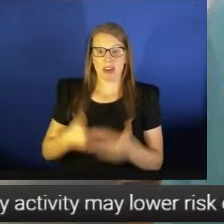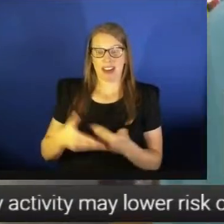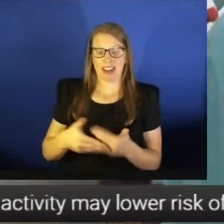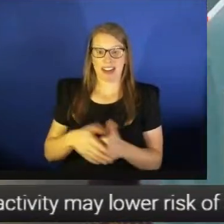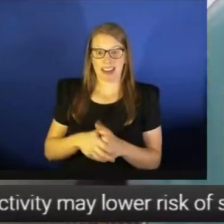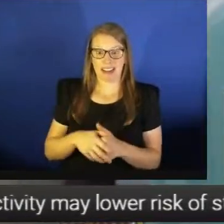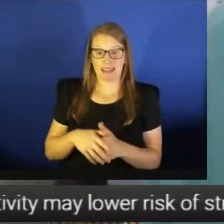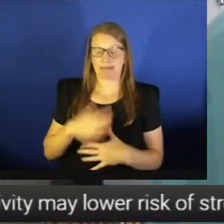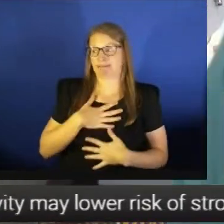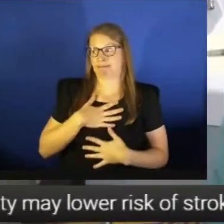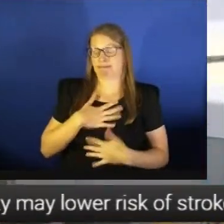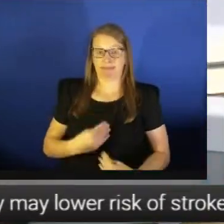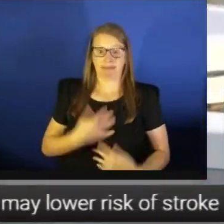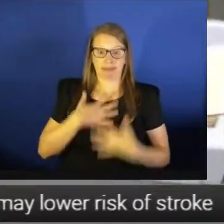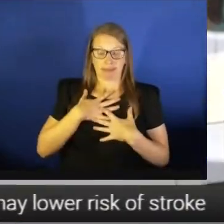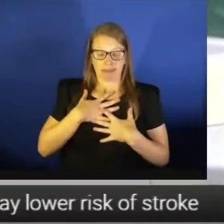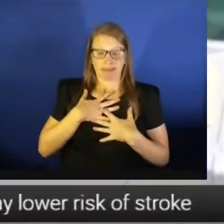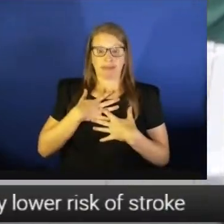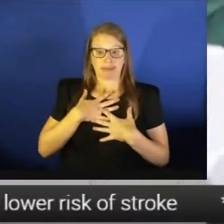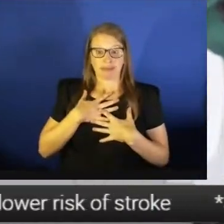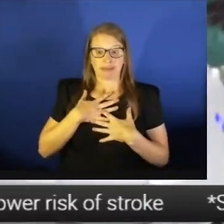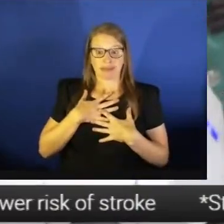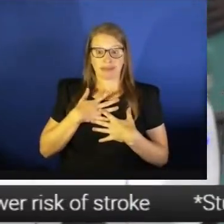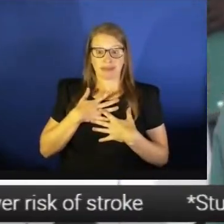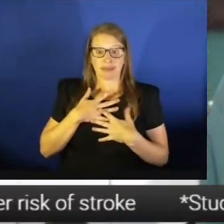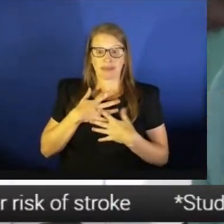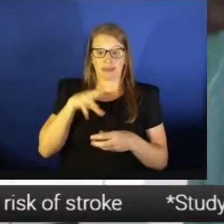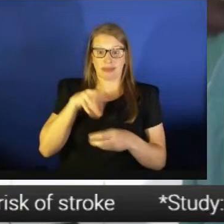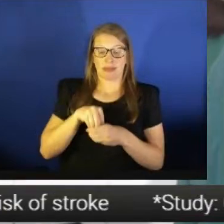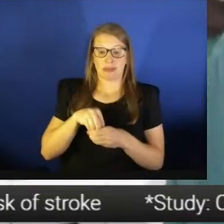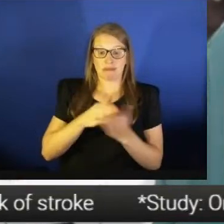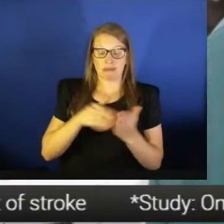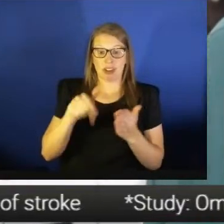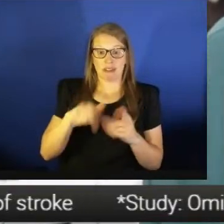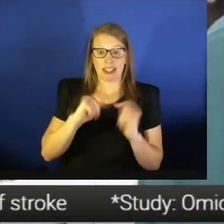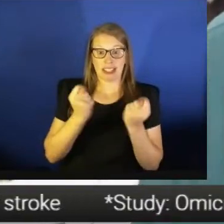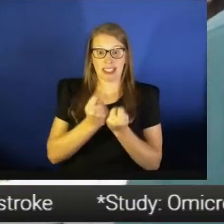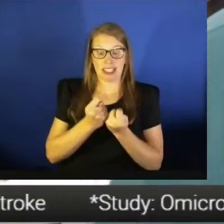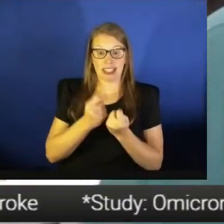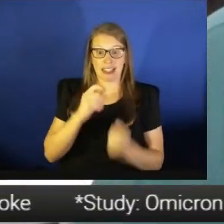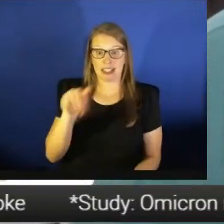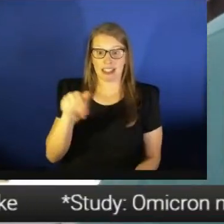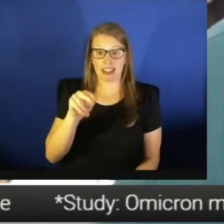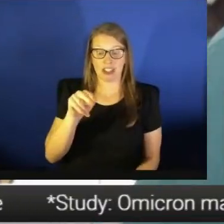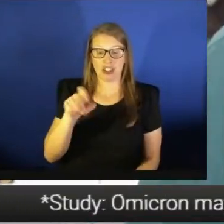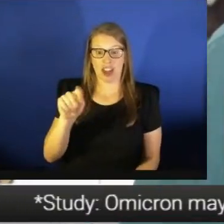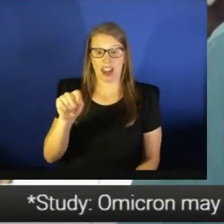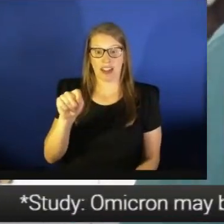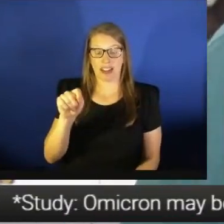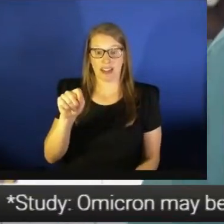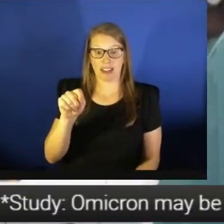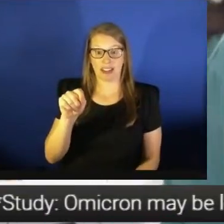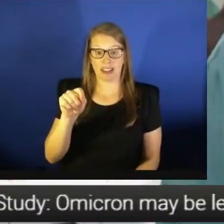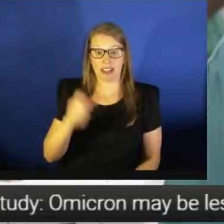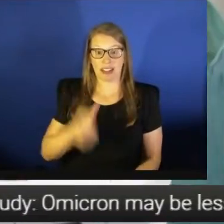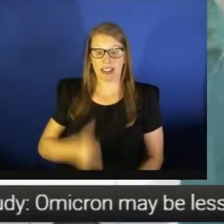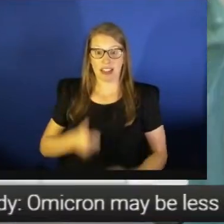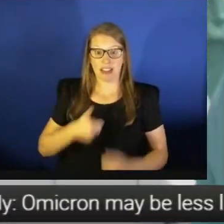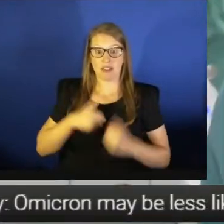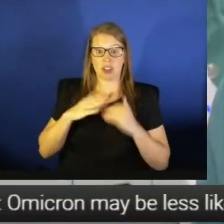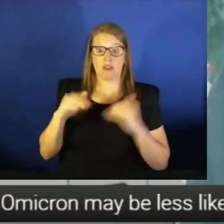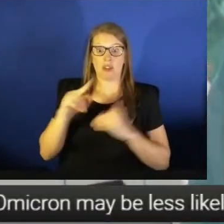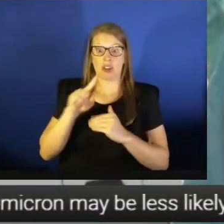rewarding to be a part of this team. Janet lives over an hour away,